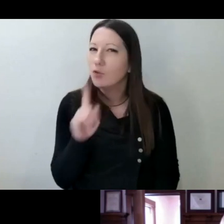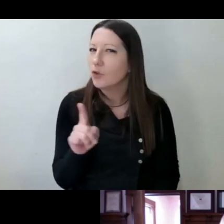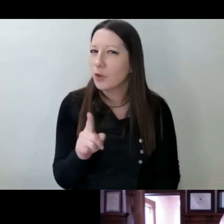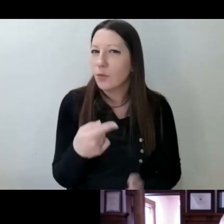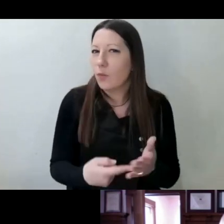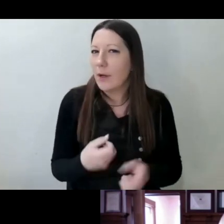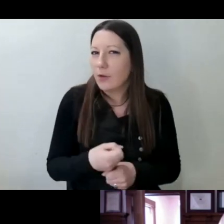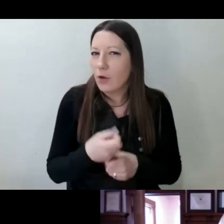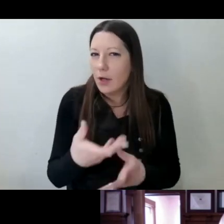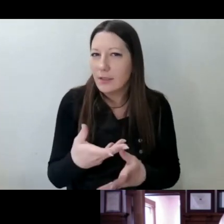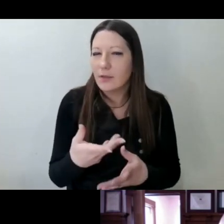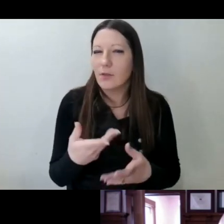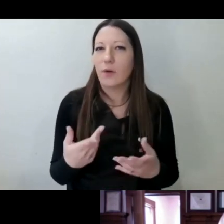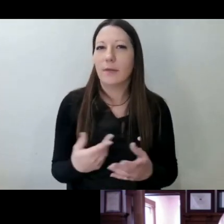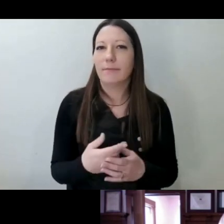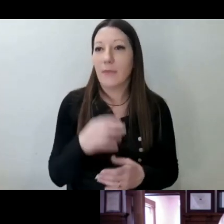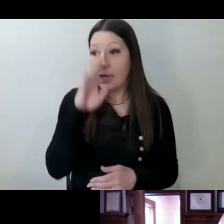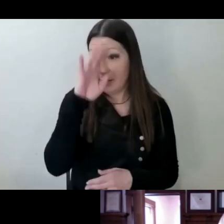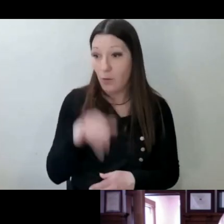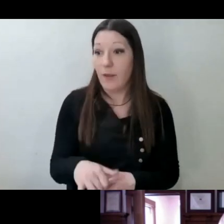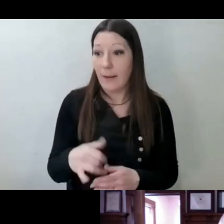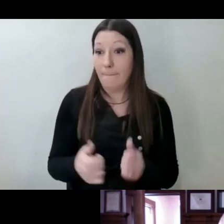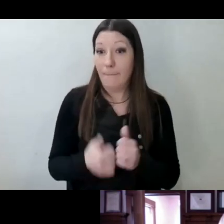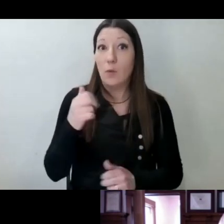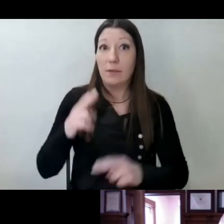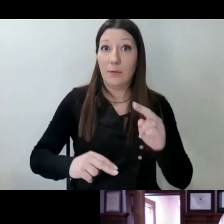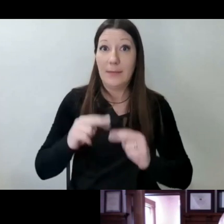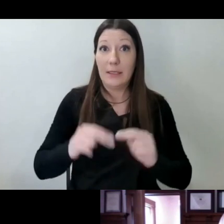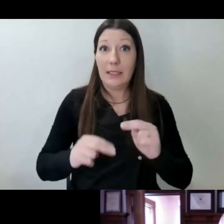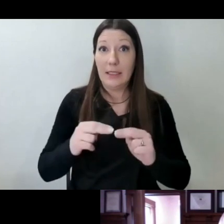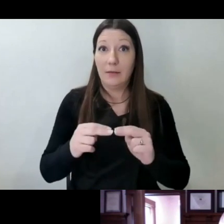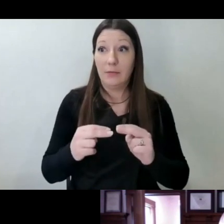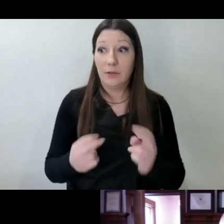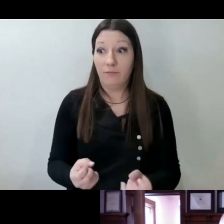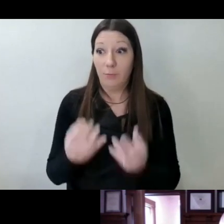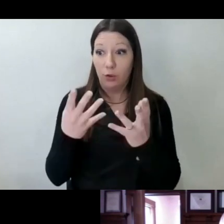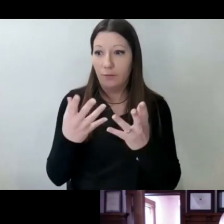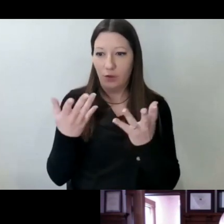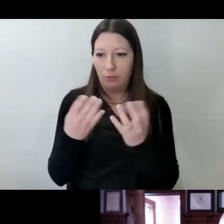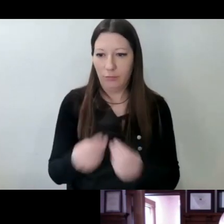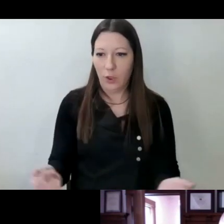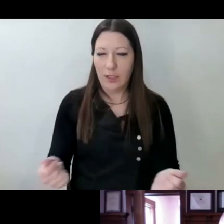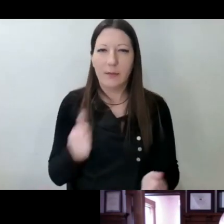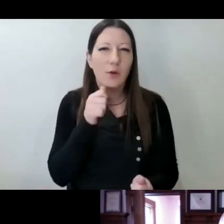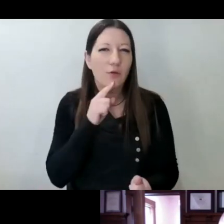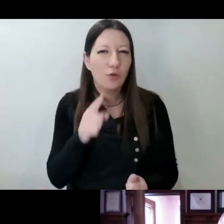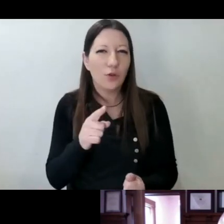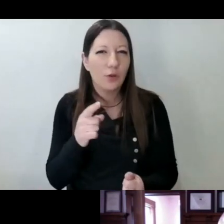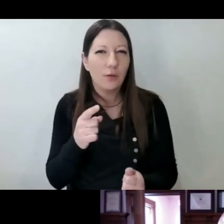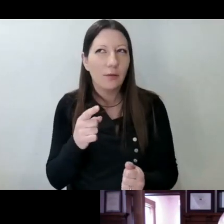property was lost. But I'm not entirely sure how much of it actually spread to the nearby like forest and woods around